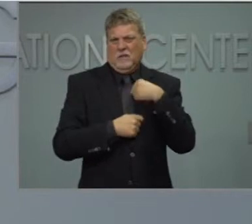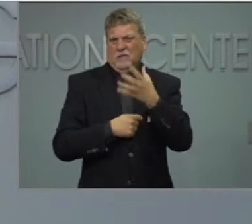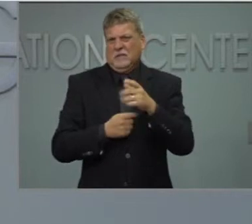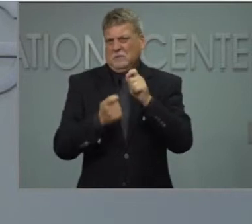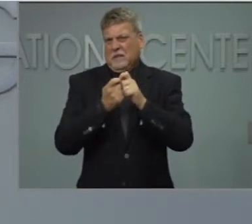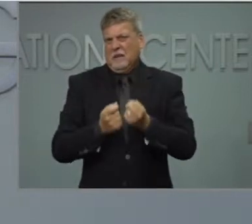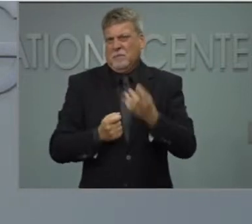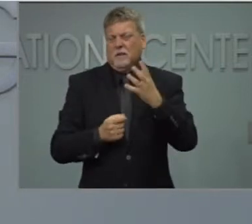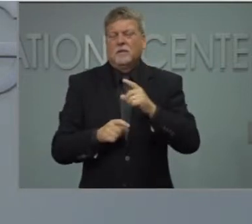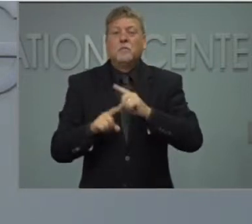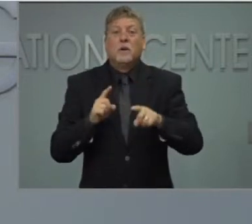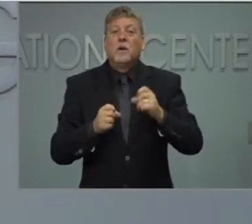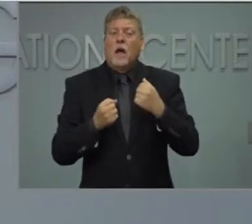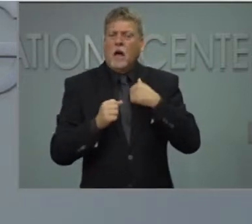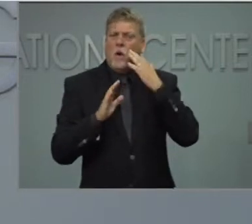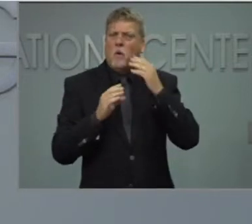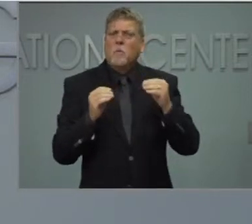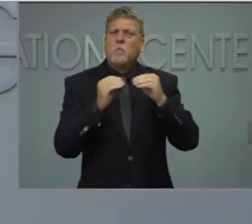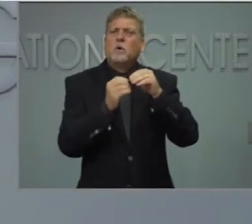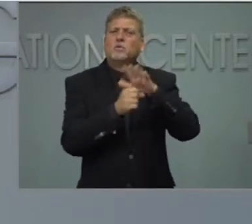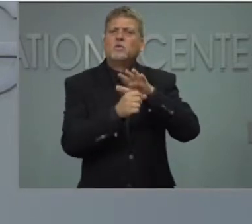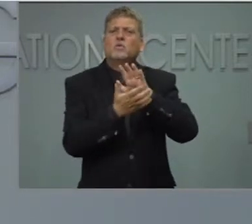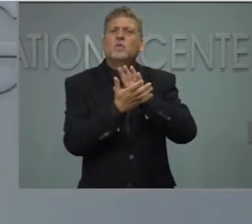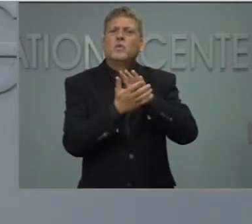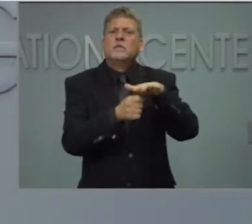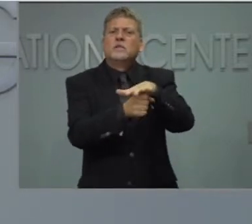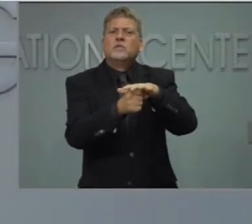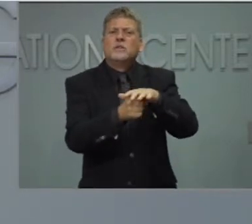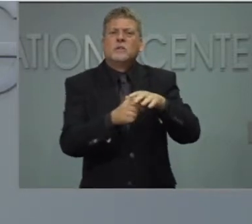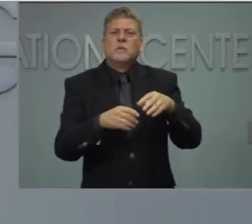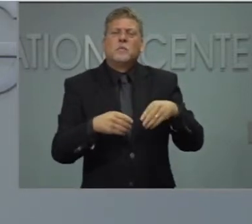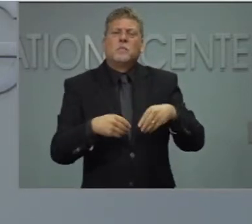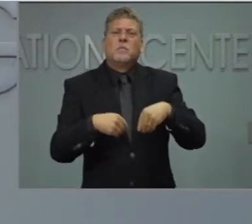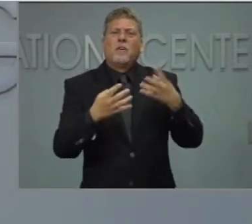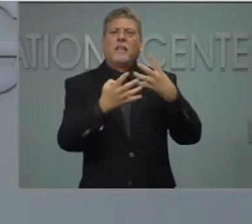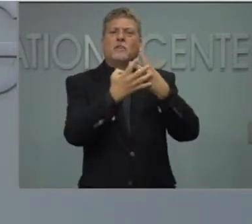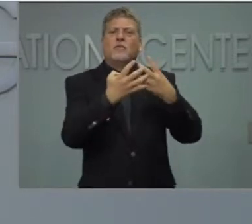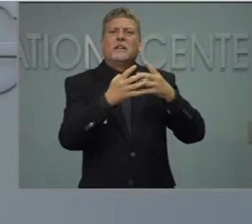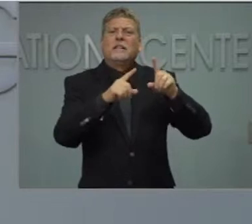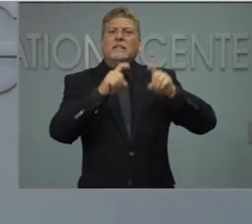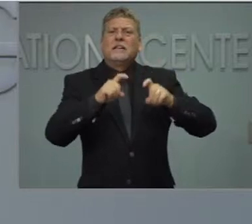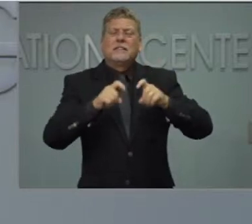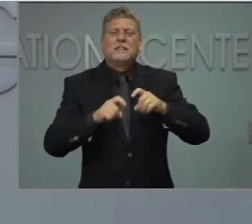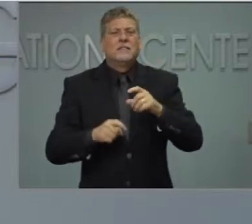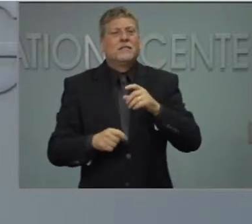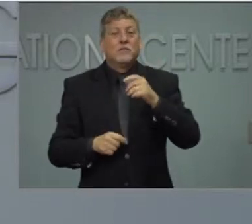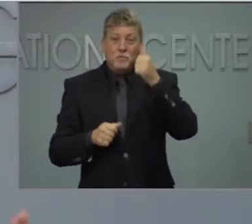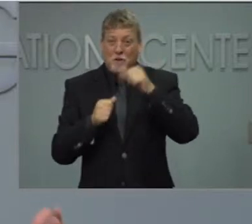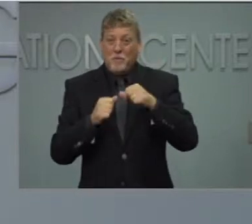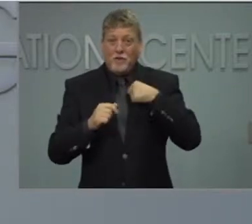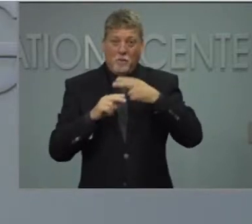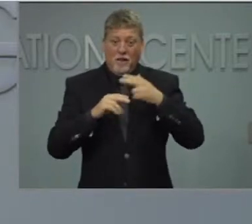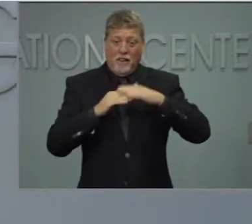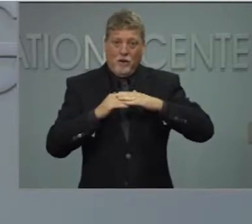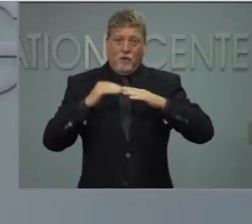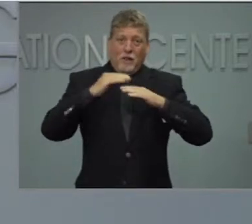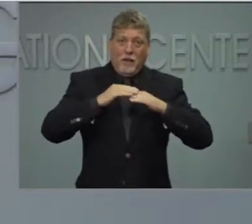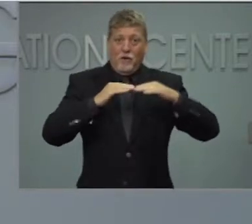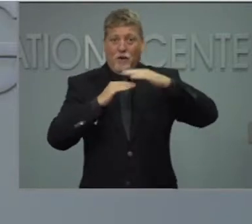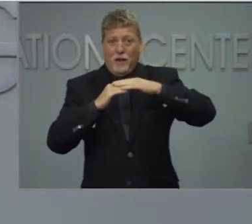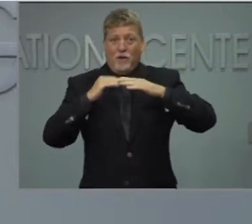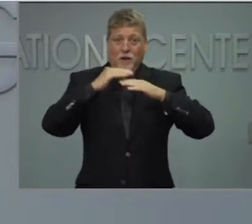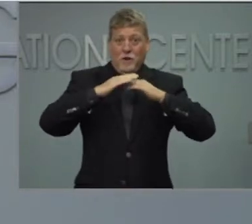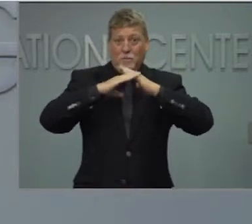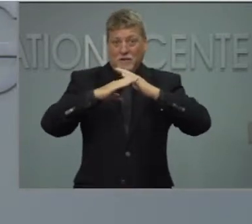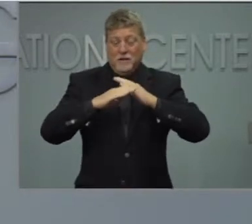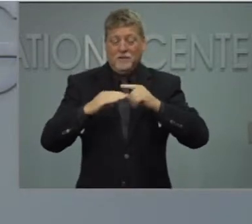school districts do opt into that testing. Again, it's layered protocols that I think are important here. Vaccines,